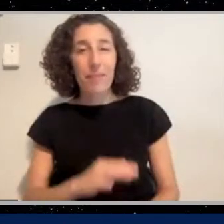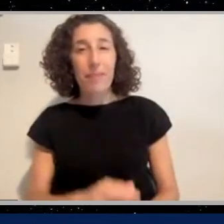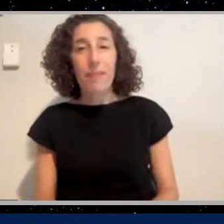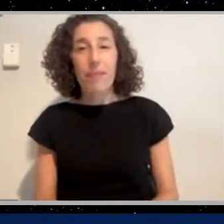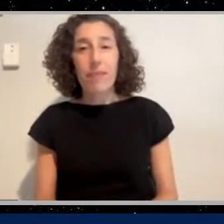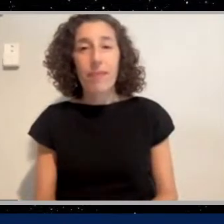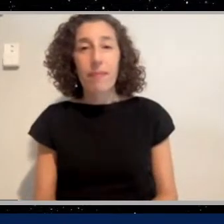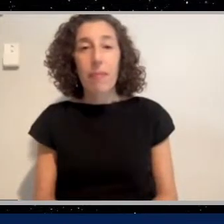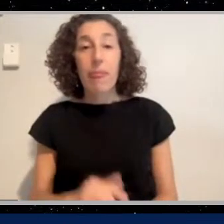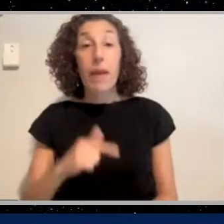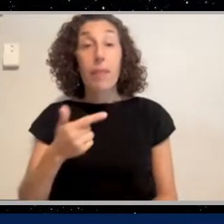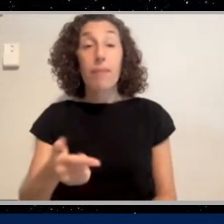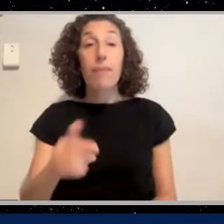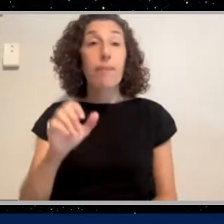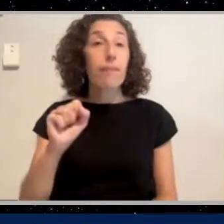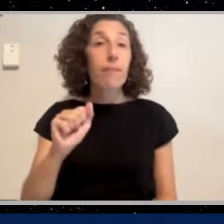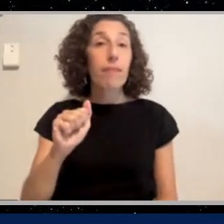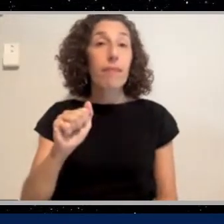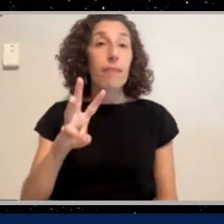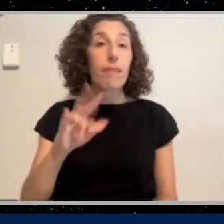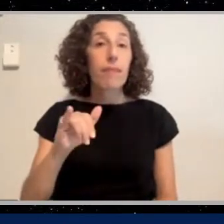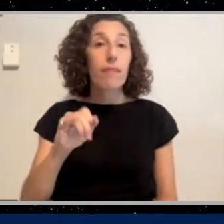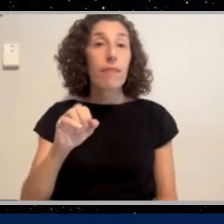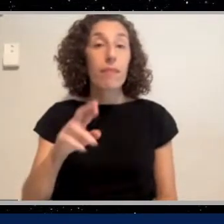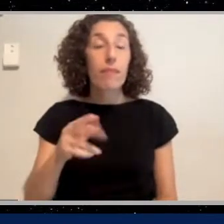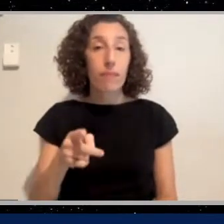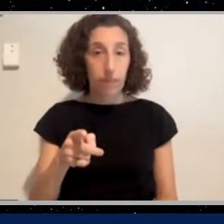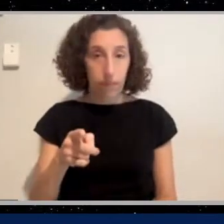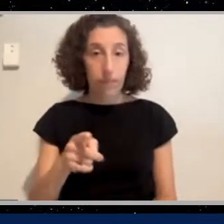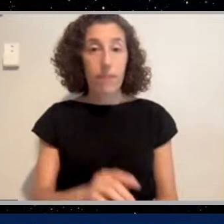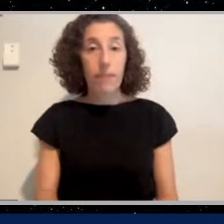Sawyer, so you've done your flight and you're also sort of,